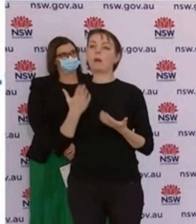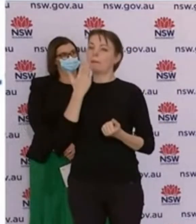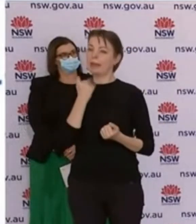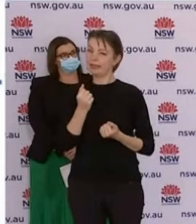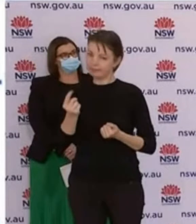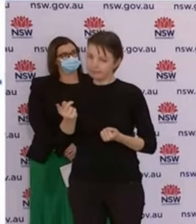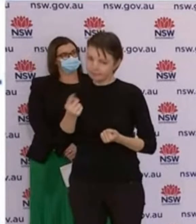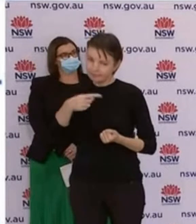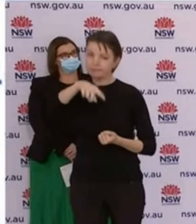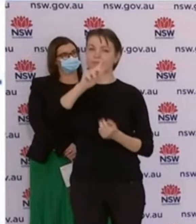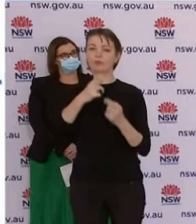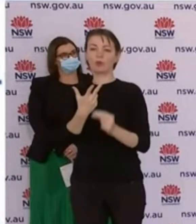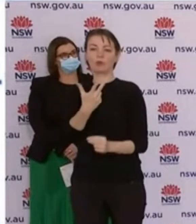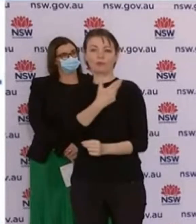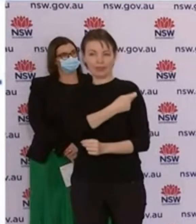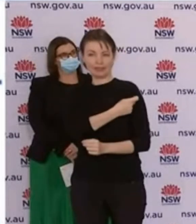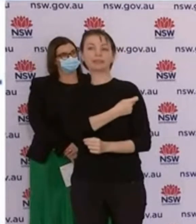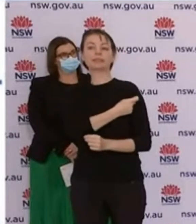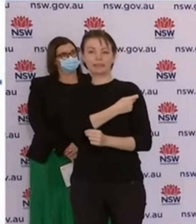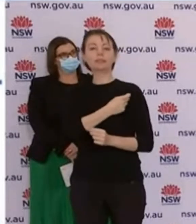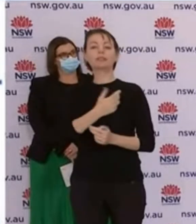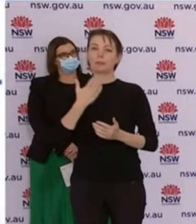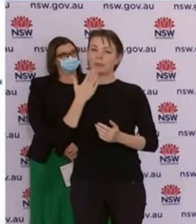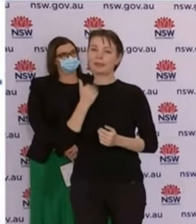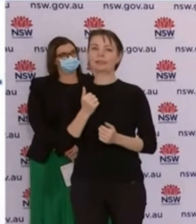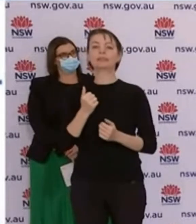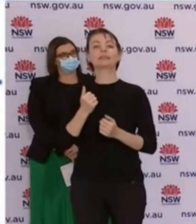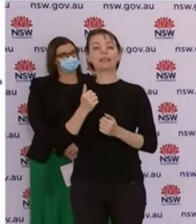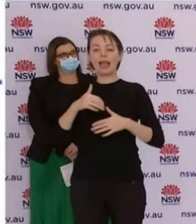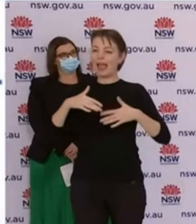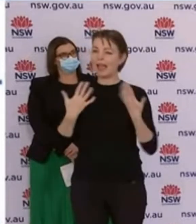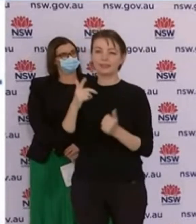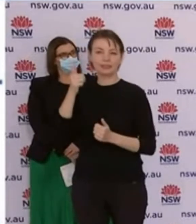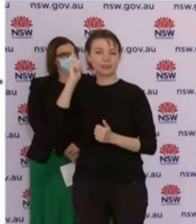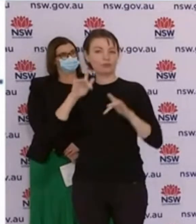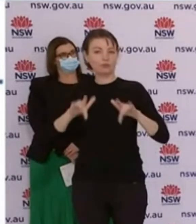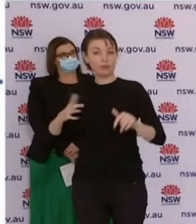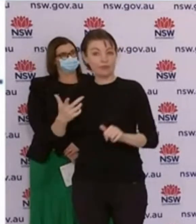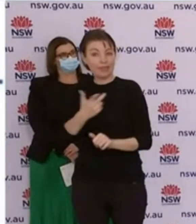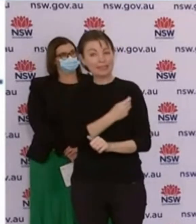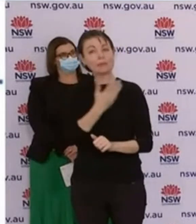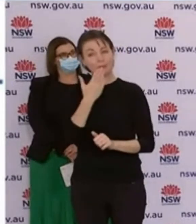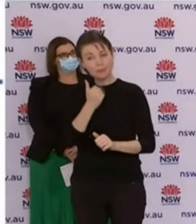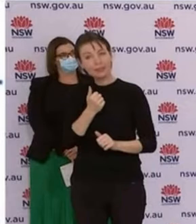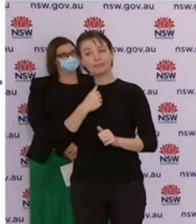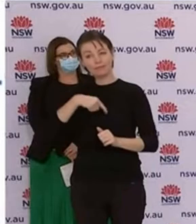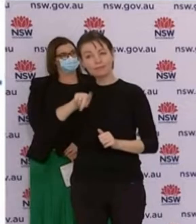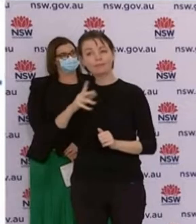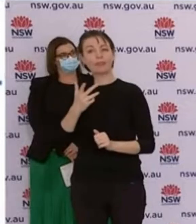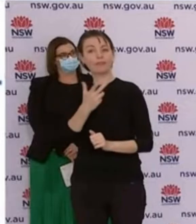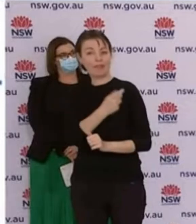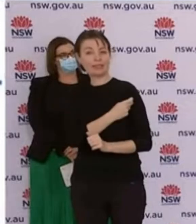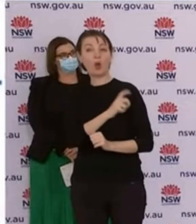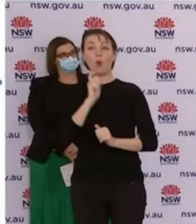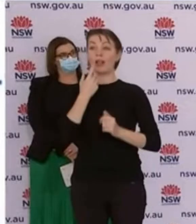are already vaccinated, but we are calling out for any teacher who's not vaccinated to get vaccinated, and we'll be supporting them and assisting